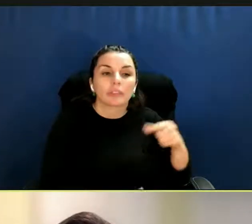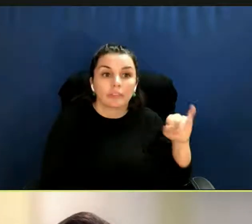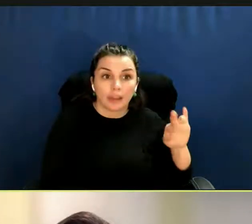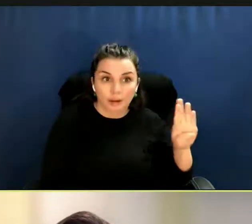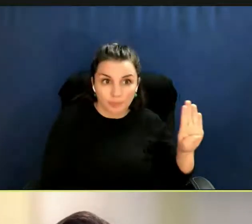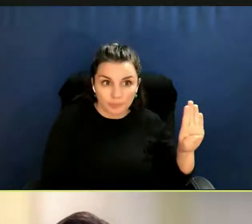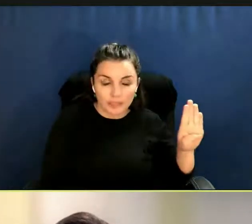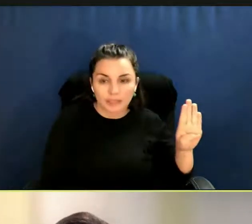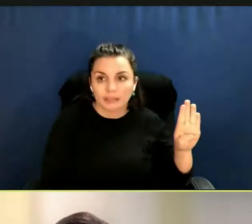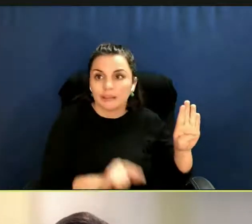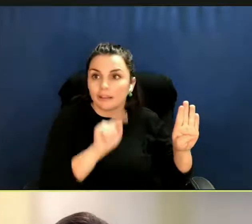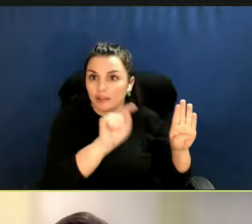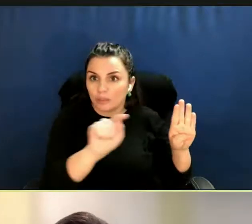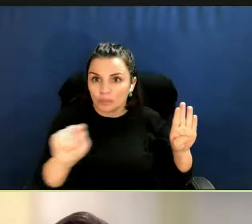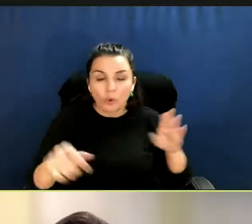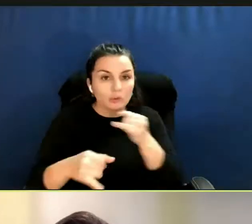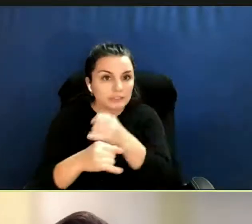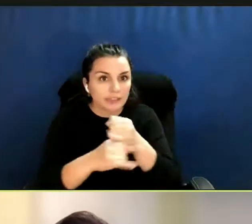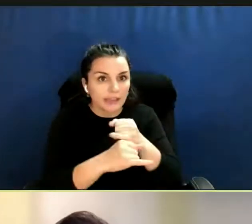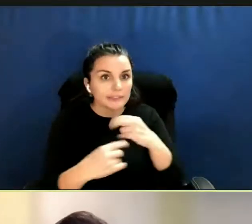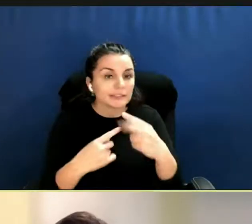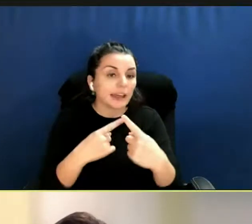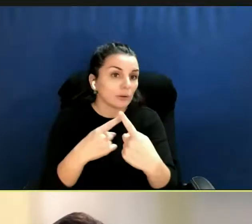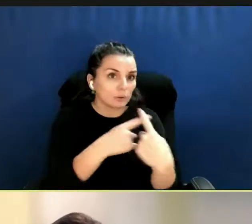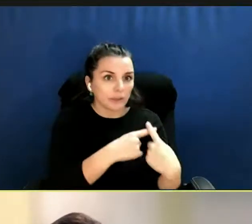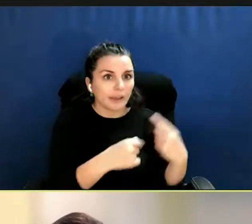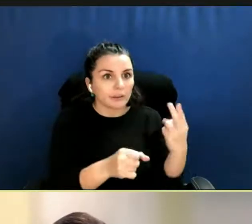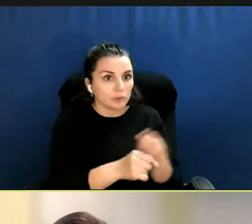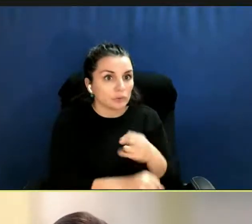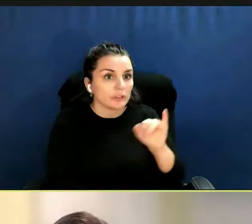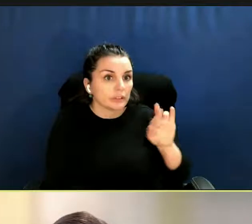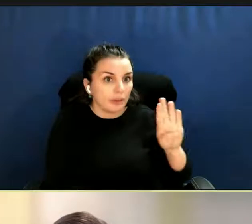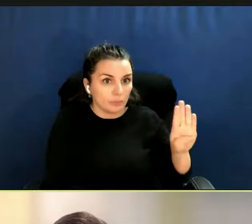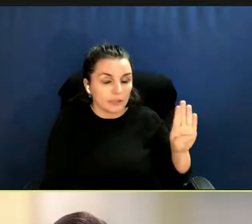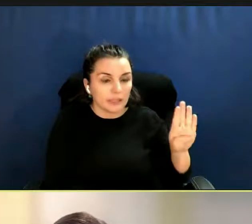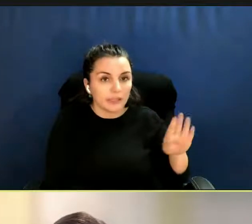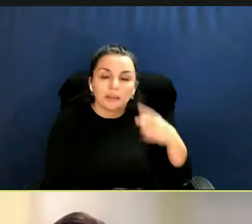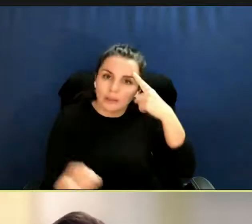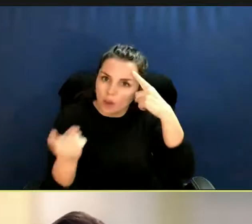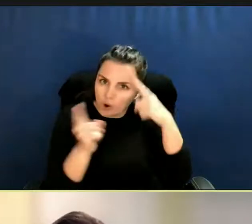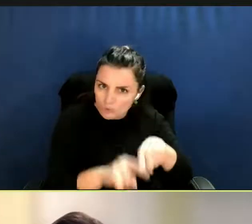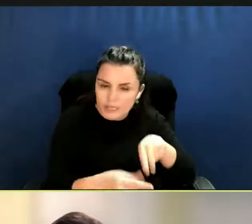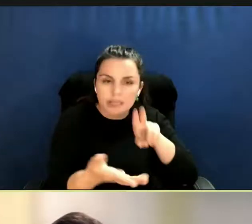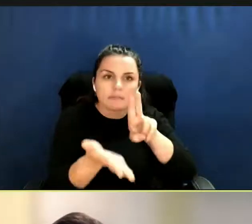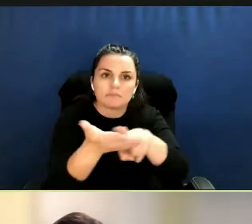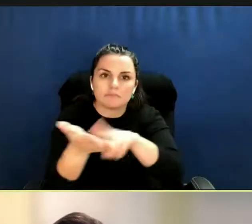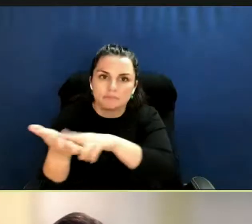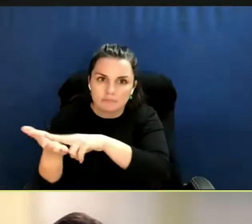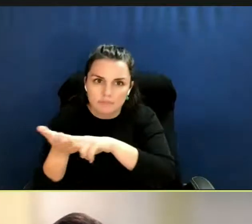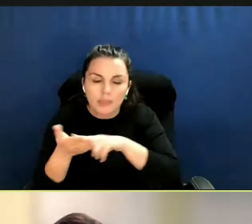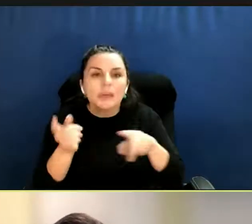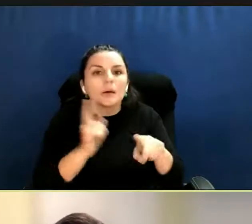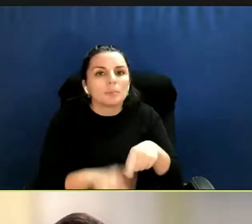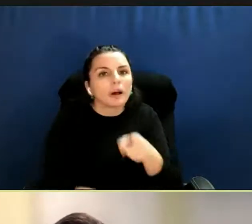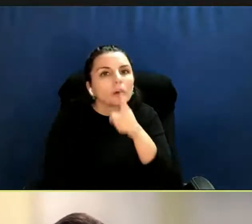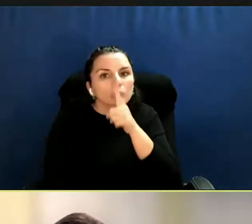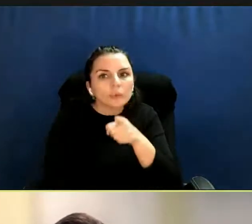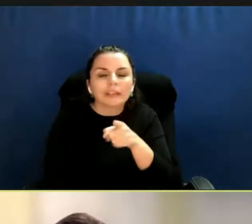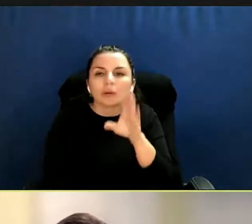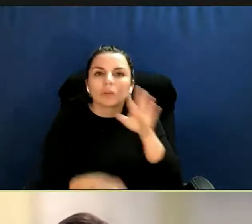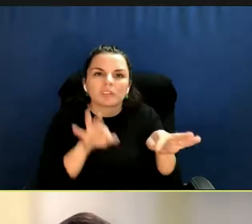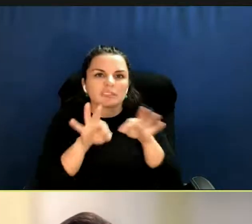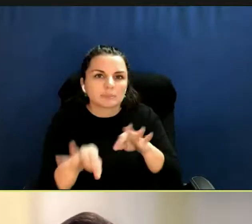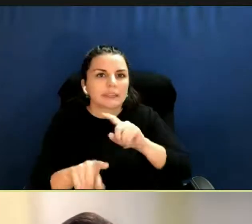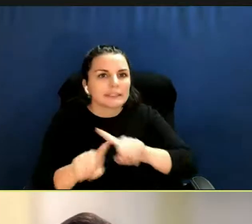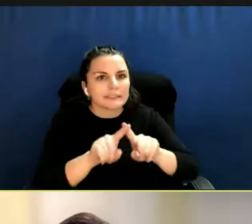the sites that are relying upon it. And that reliance agreement is going to really lay out what those